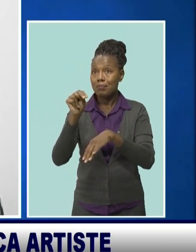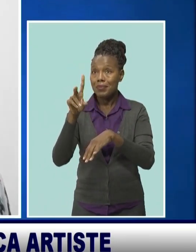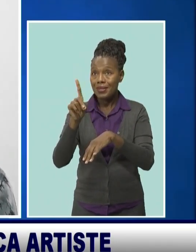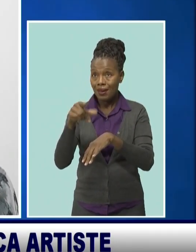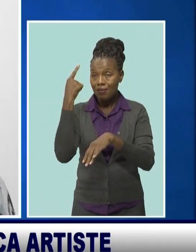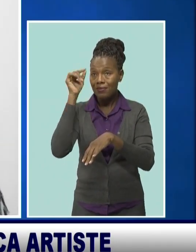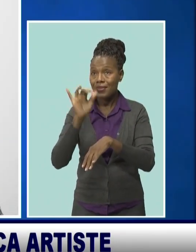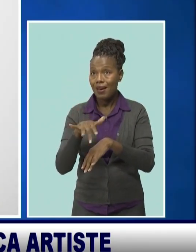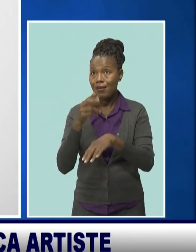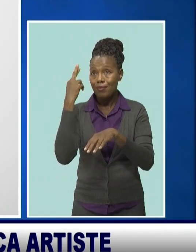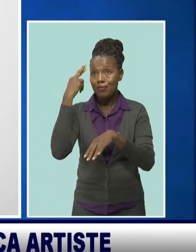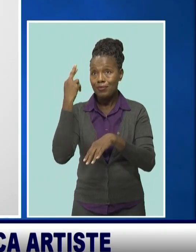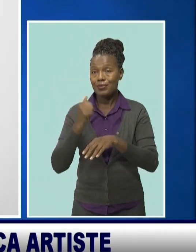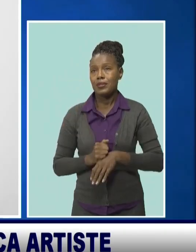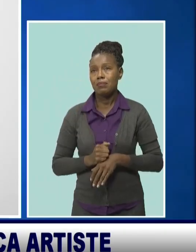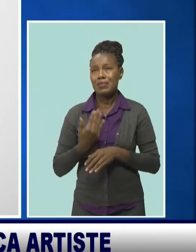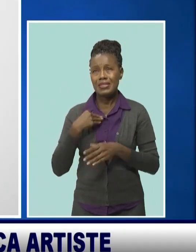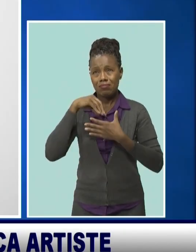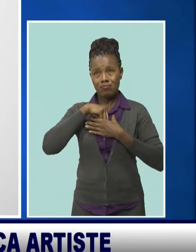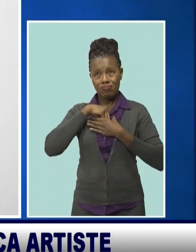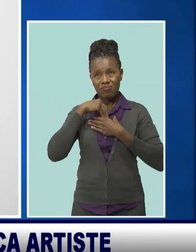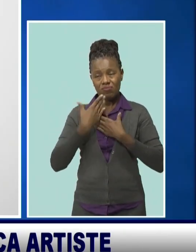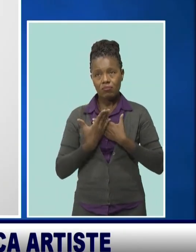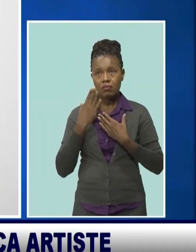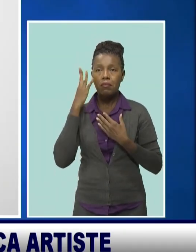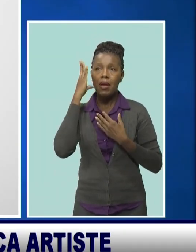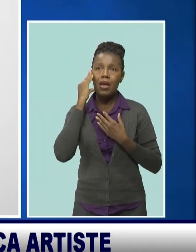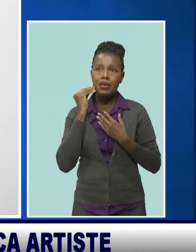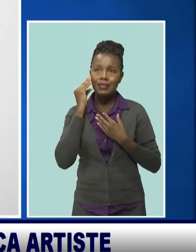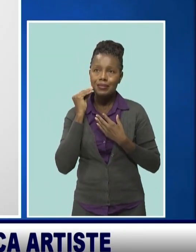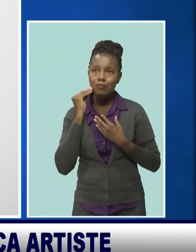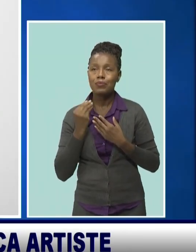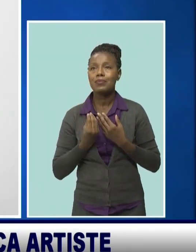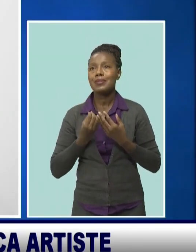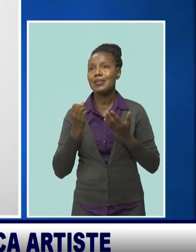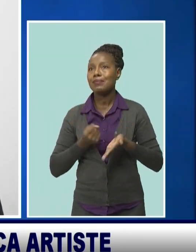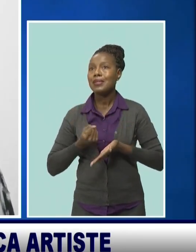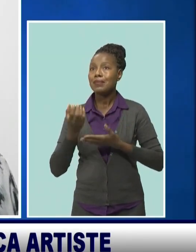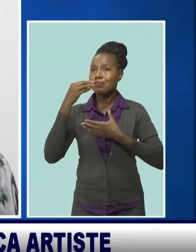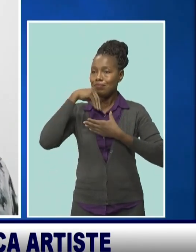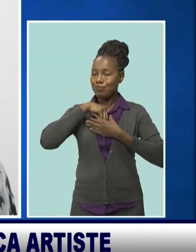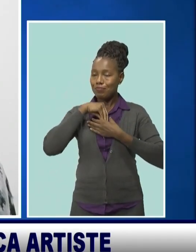part of that, you know what I mean? I'm taking my experiences from that and putting it into, you know, me, you know what I